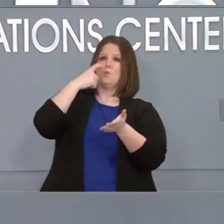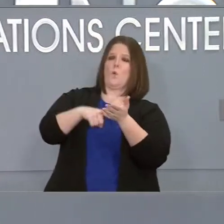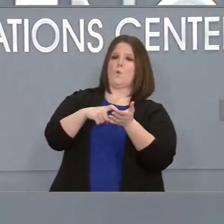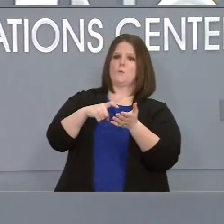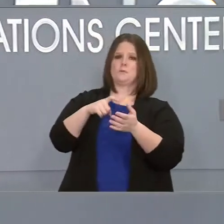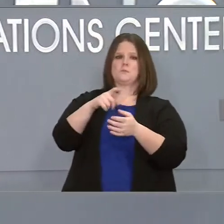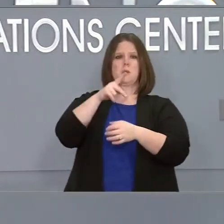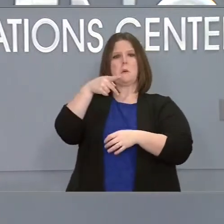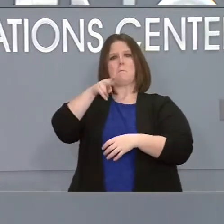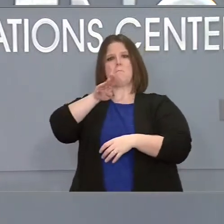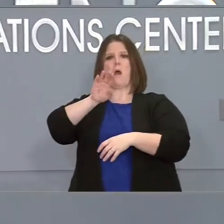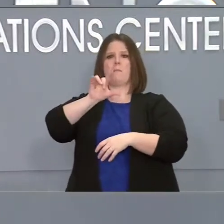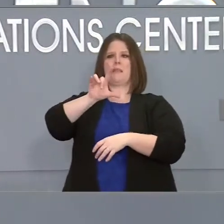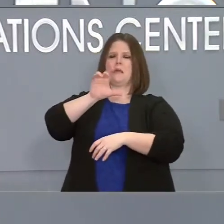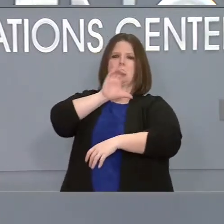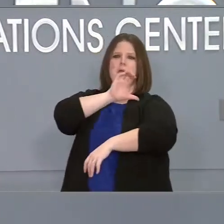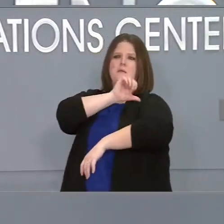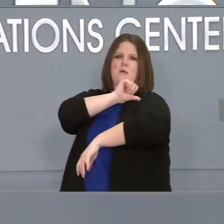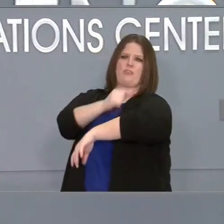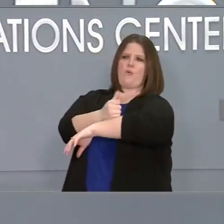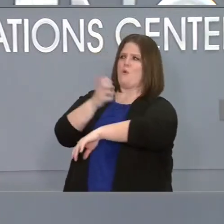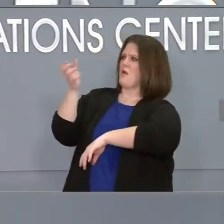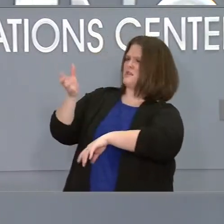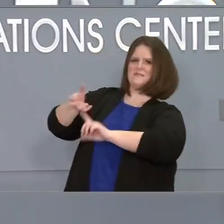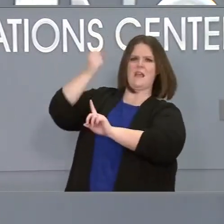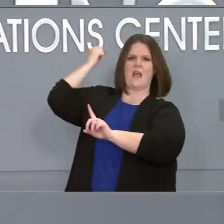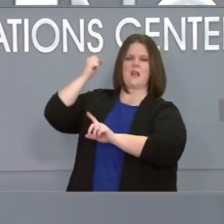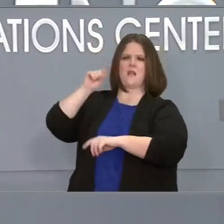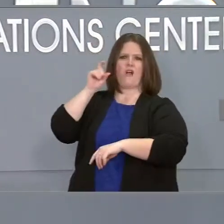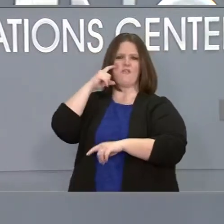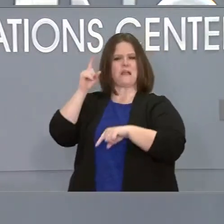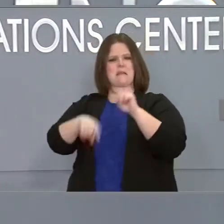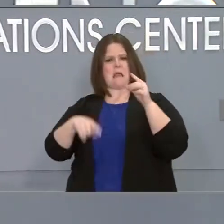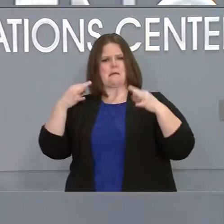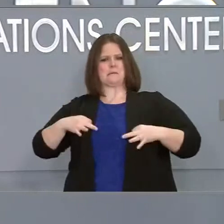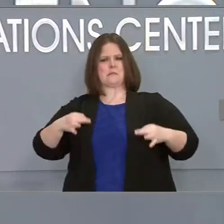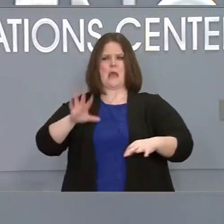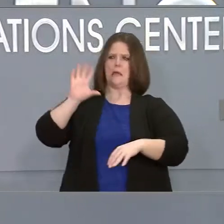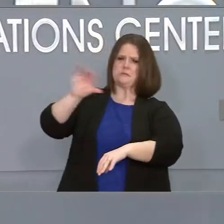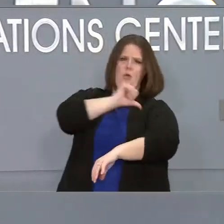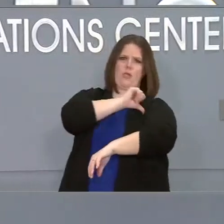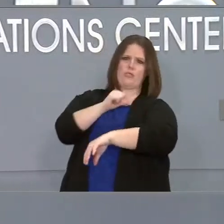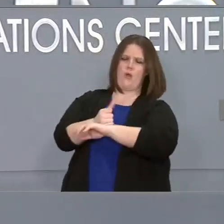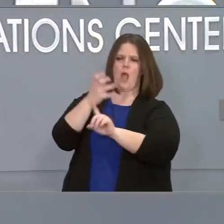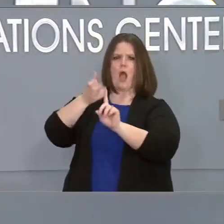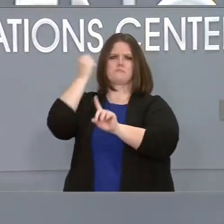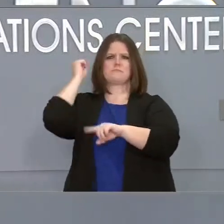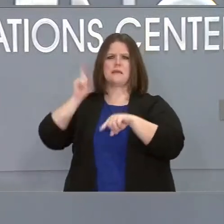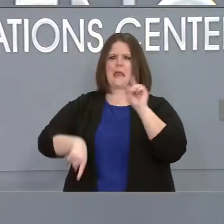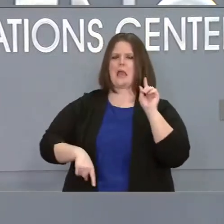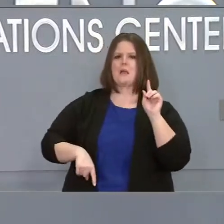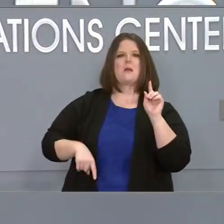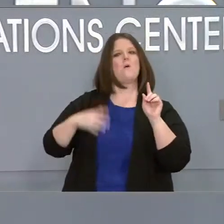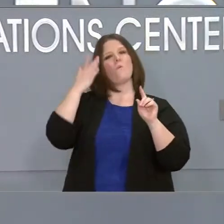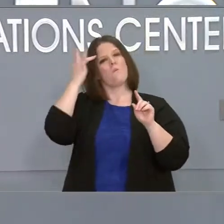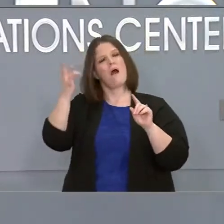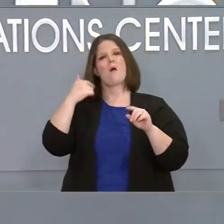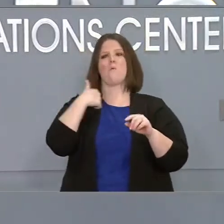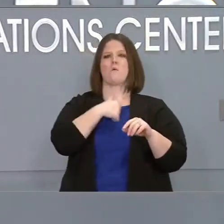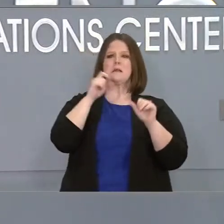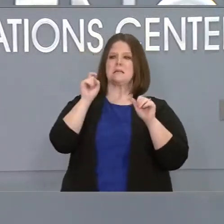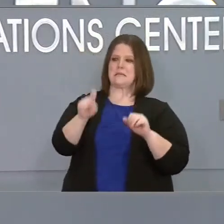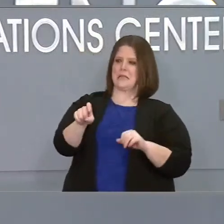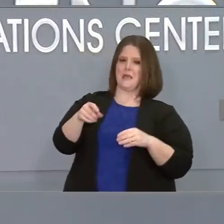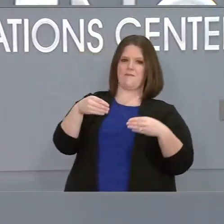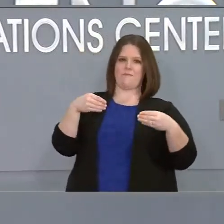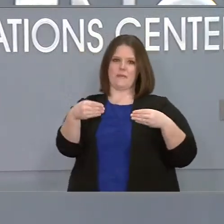away. We can't see the governor's flexibility and his authority taken away, because this pandemic is going to continue to evolve. We need that flexibility to